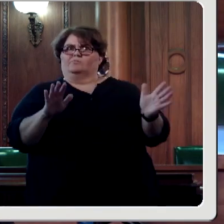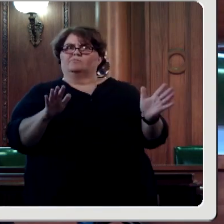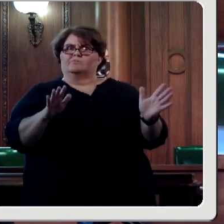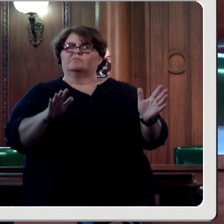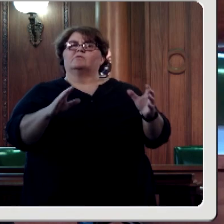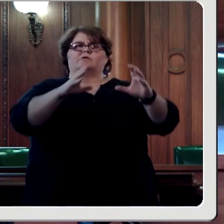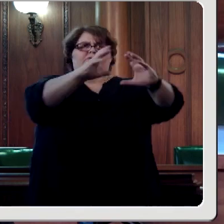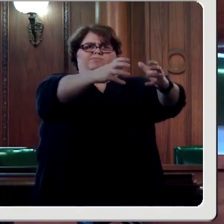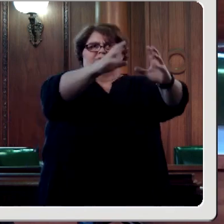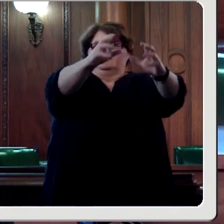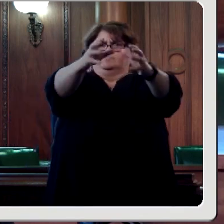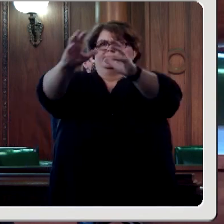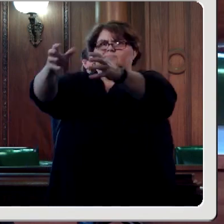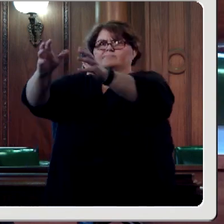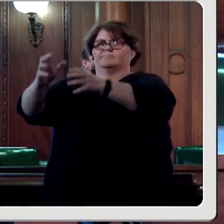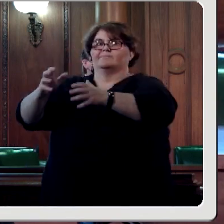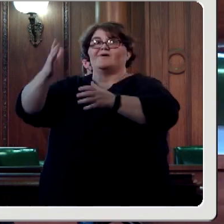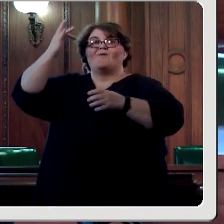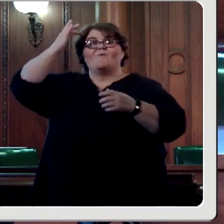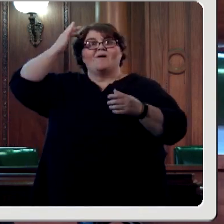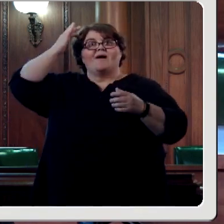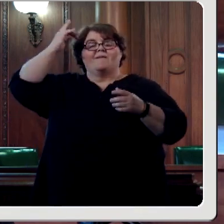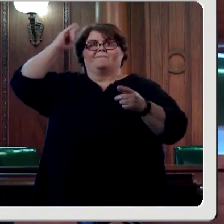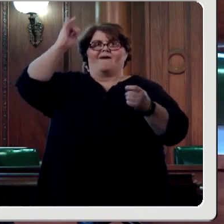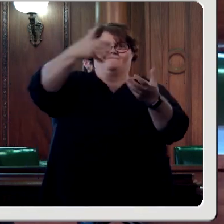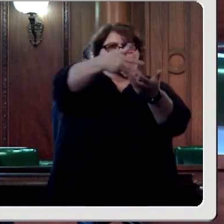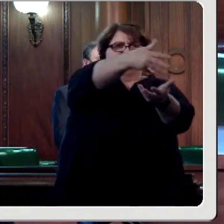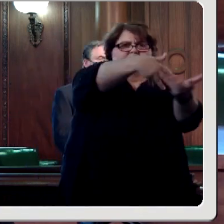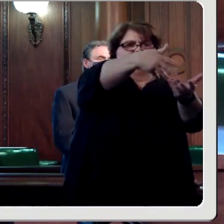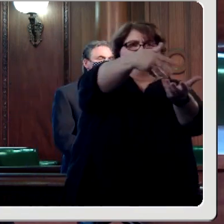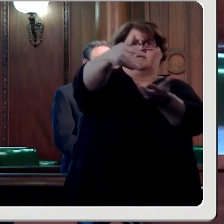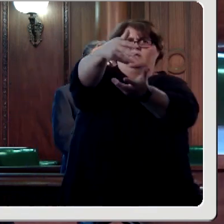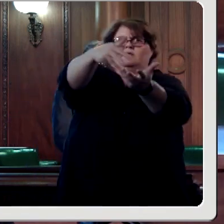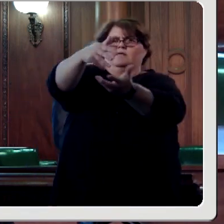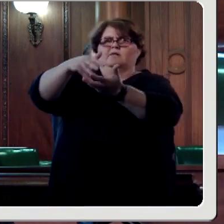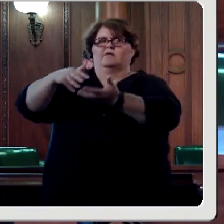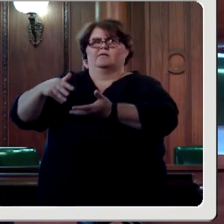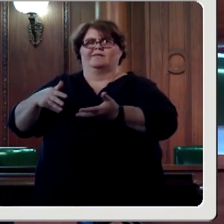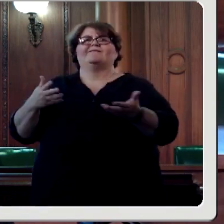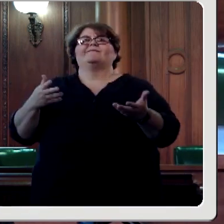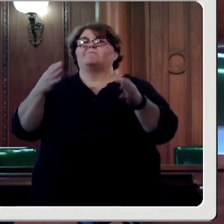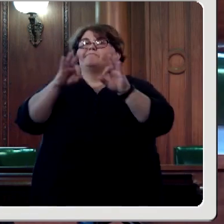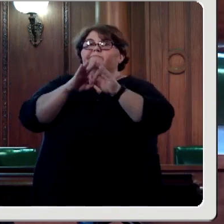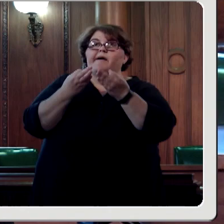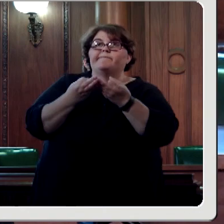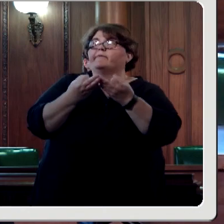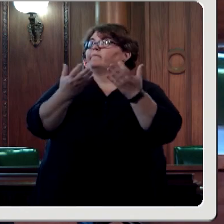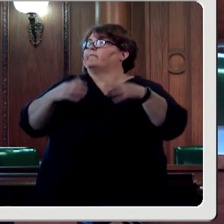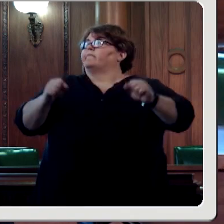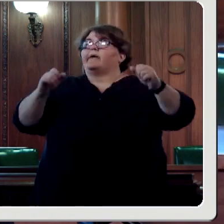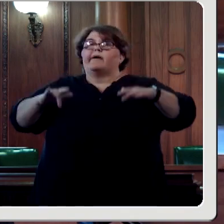to gatherings, family spread, and other events that are occurring.